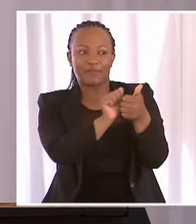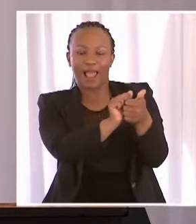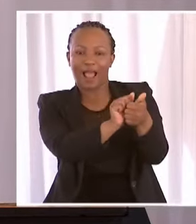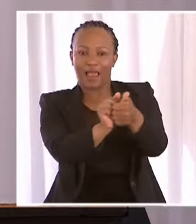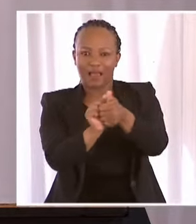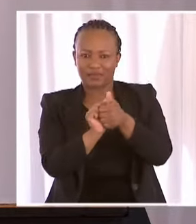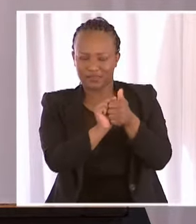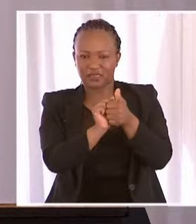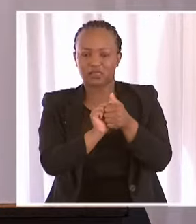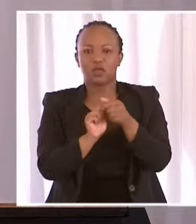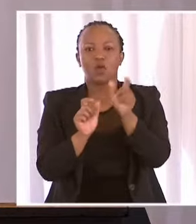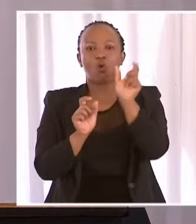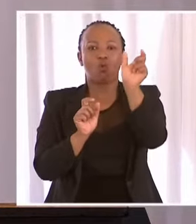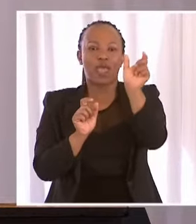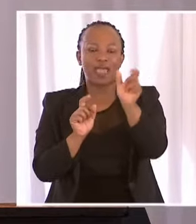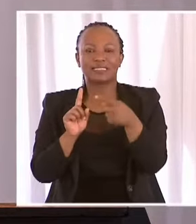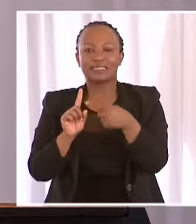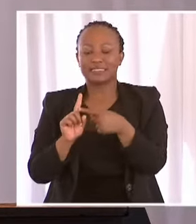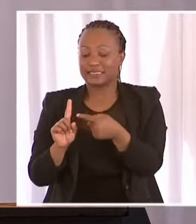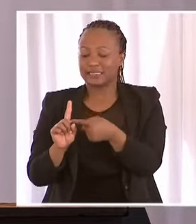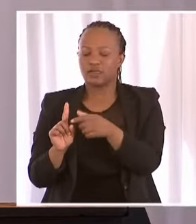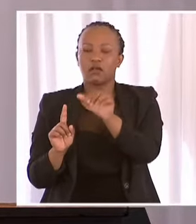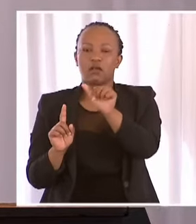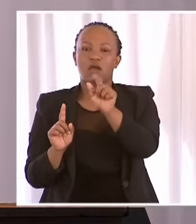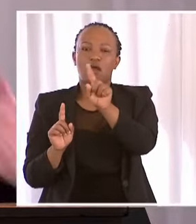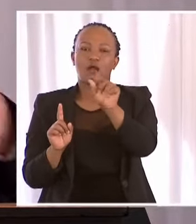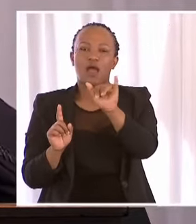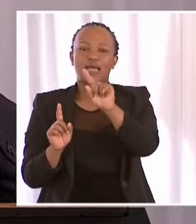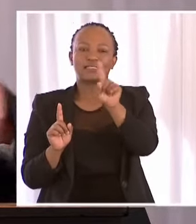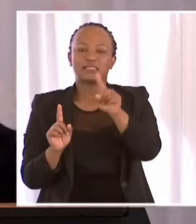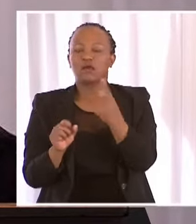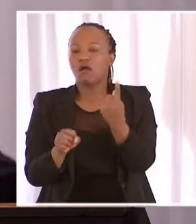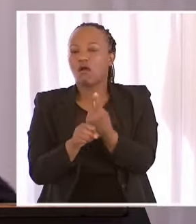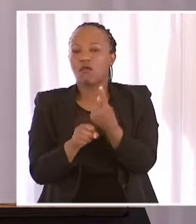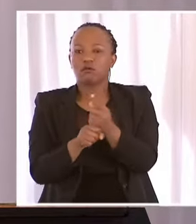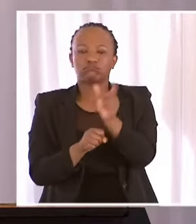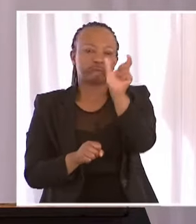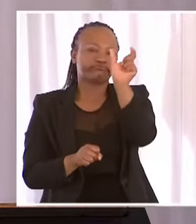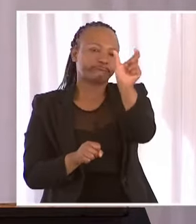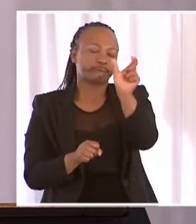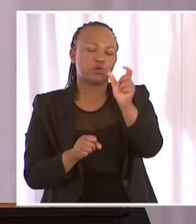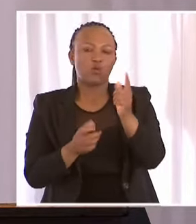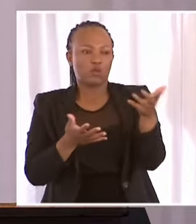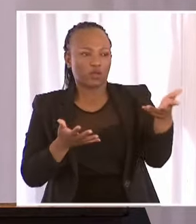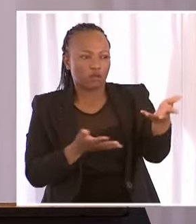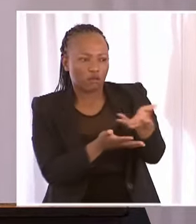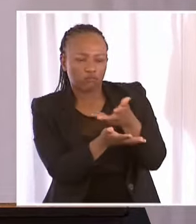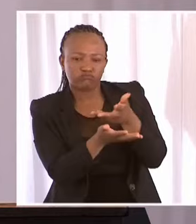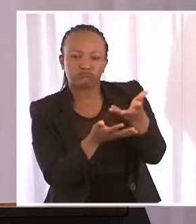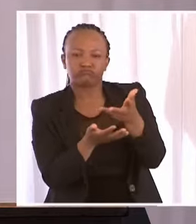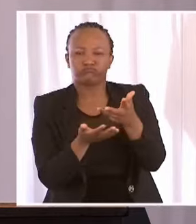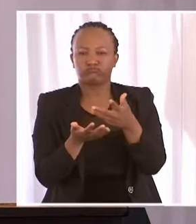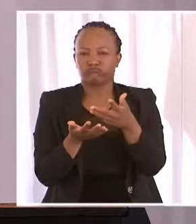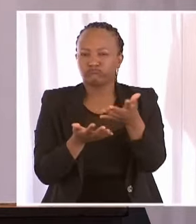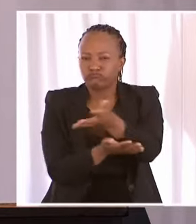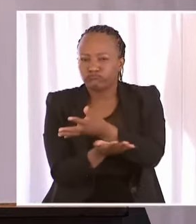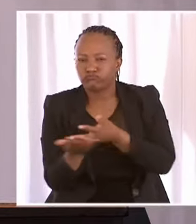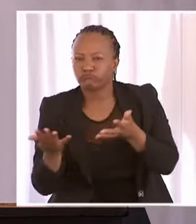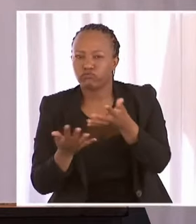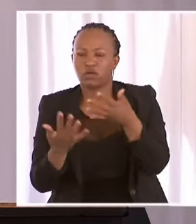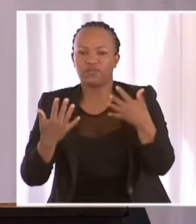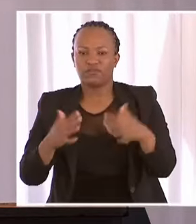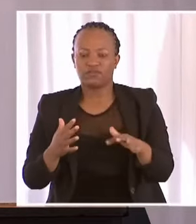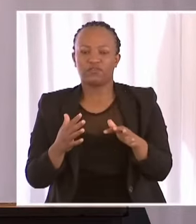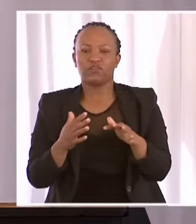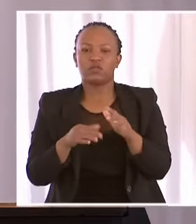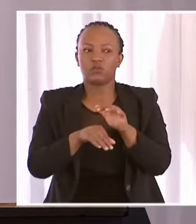And that's the words of Aziz Pahad, I can assure you, in our constant discussions, him and ISOP